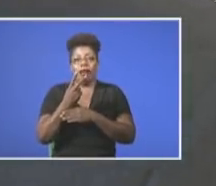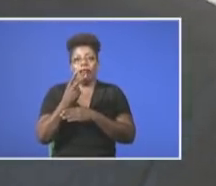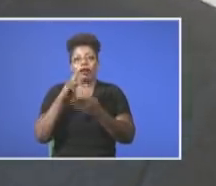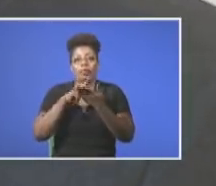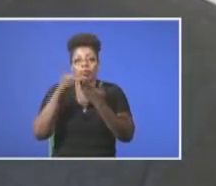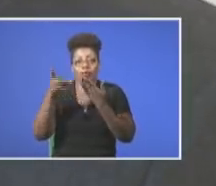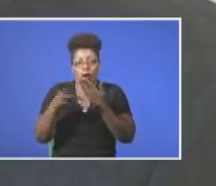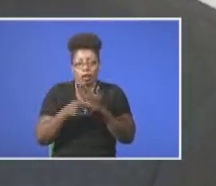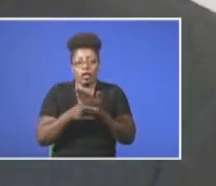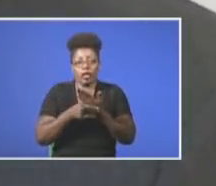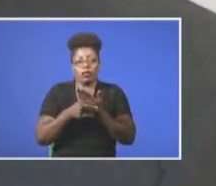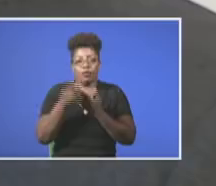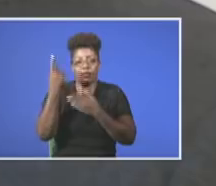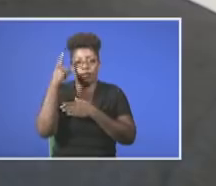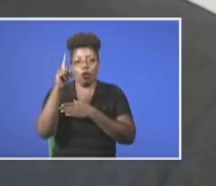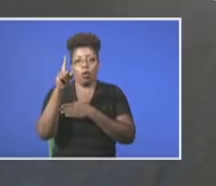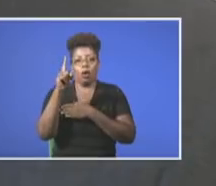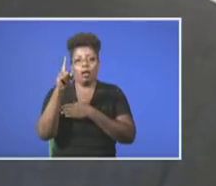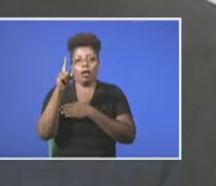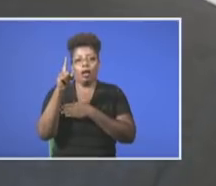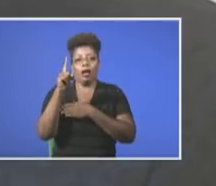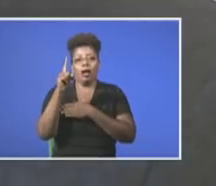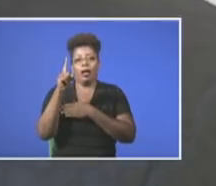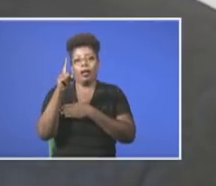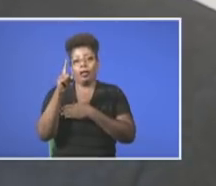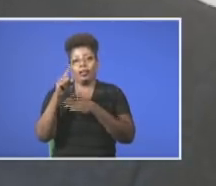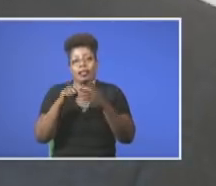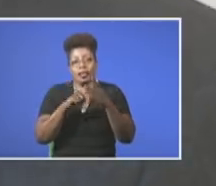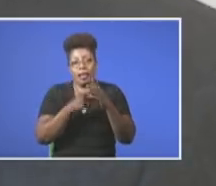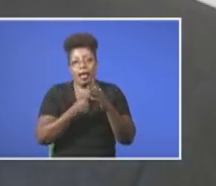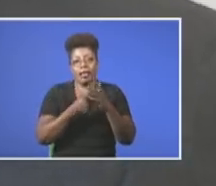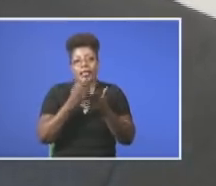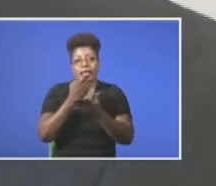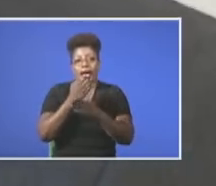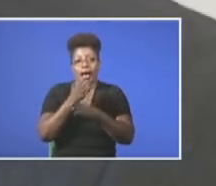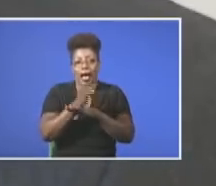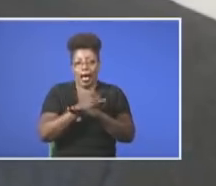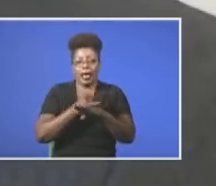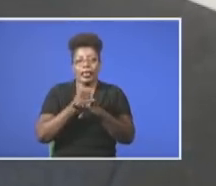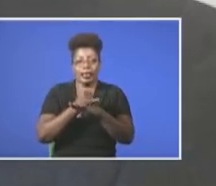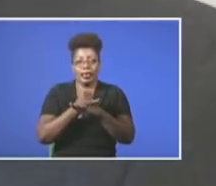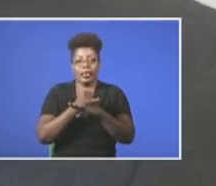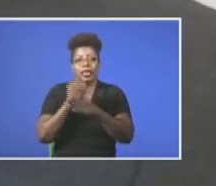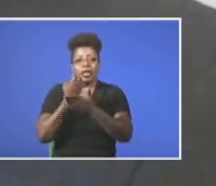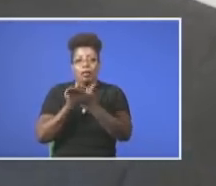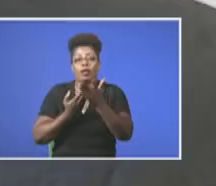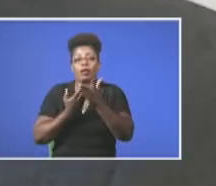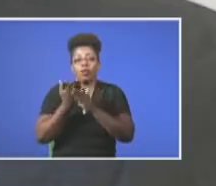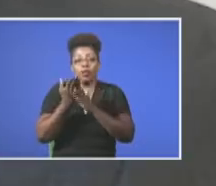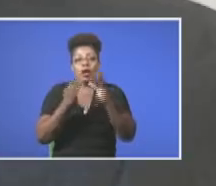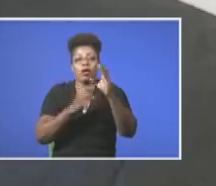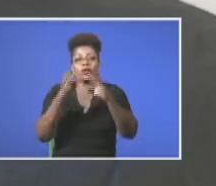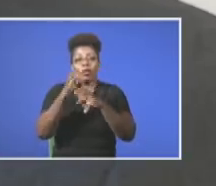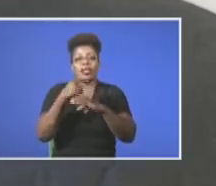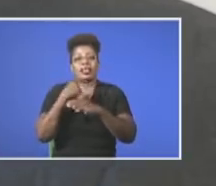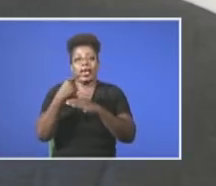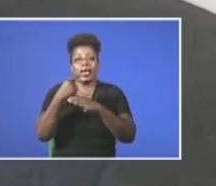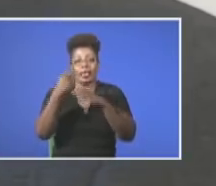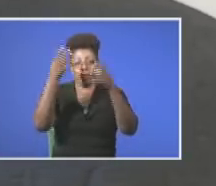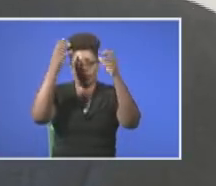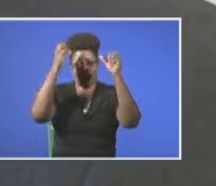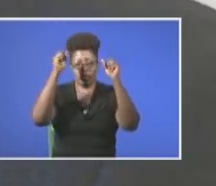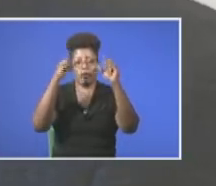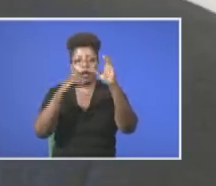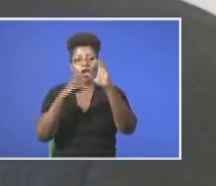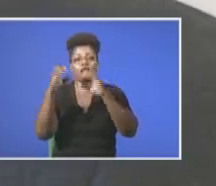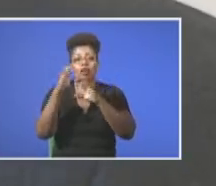an opportunity to jumpstart, as it were, the island's economy through construction. And I'm saying, as the president of the Contractors